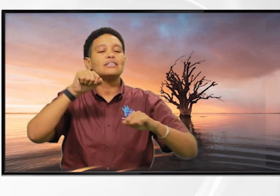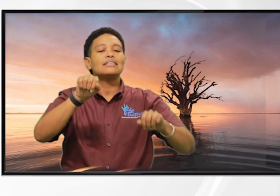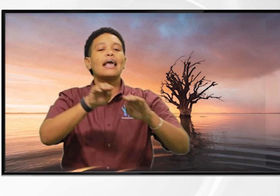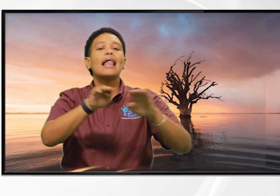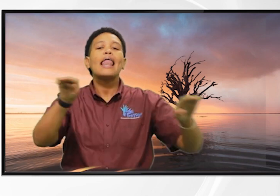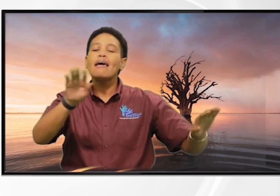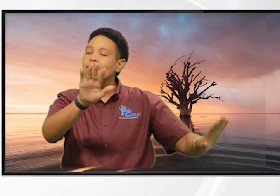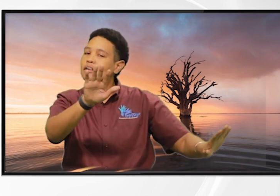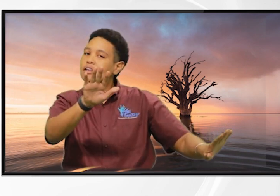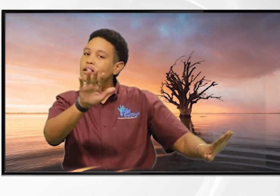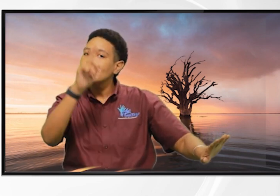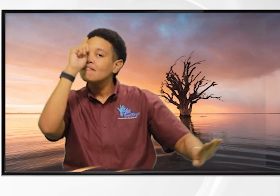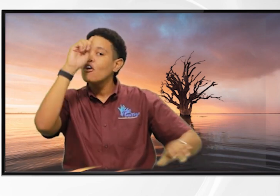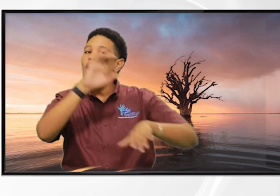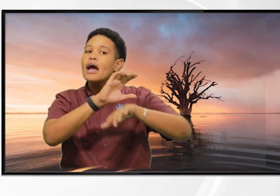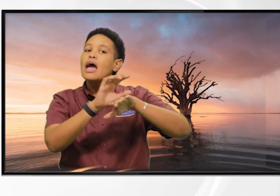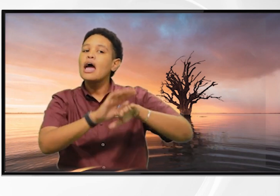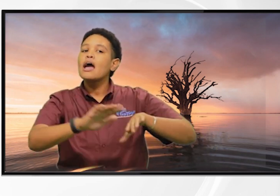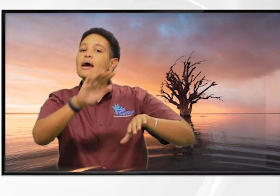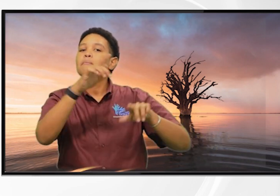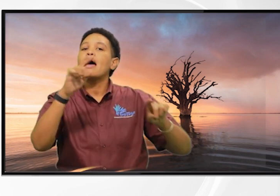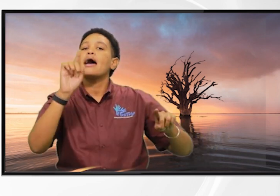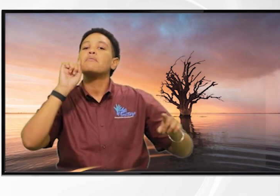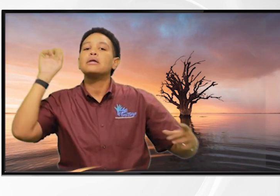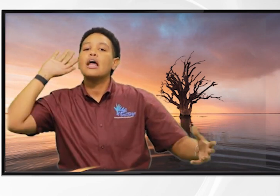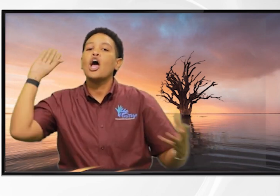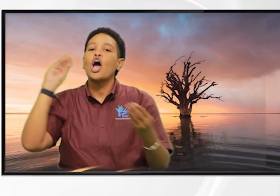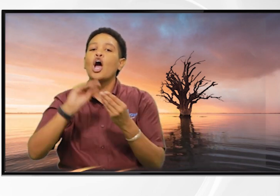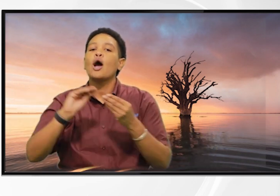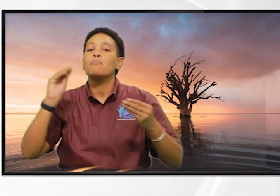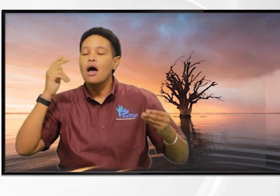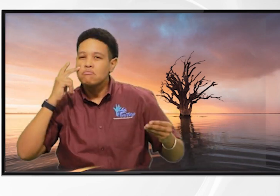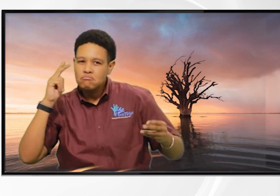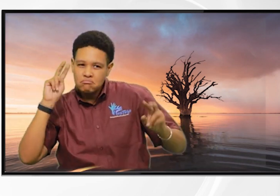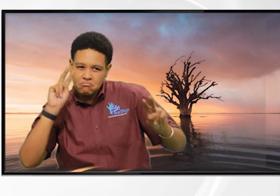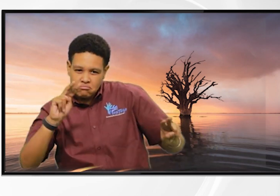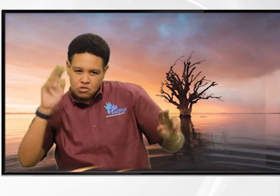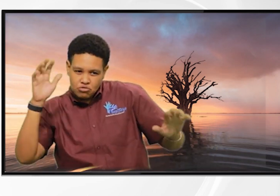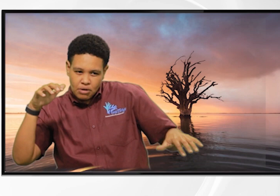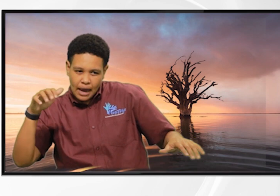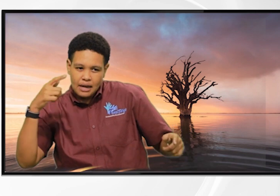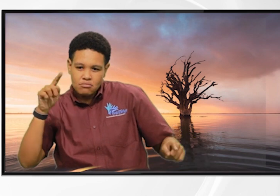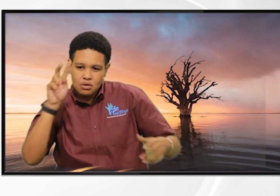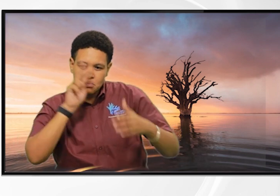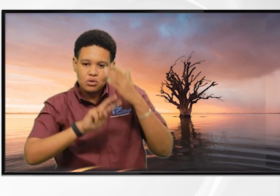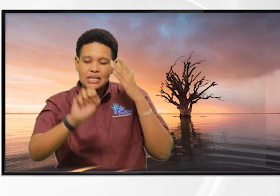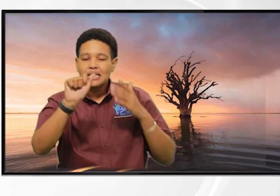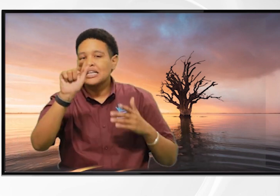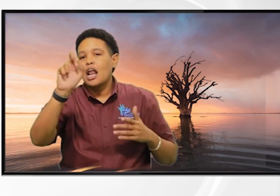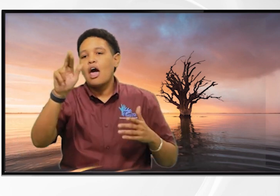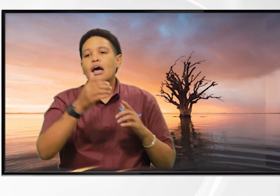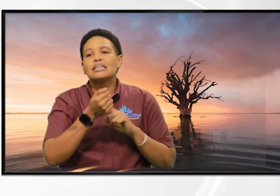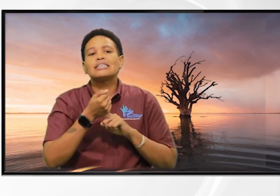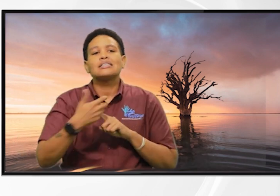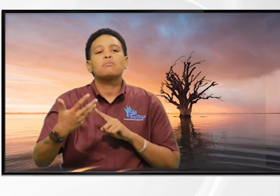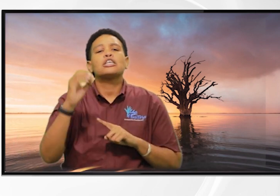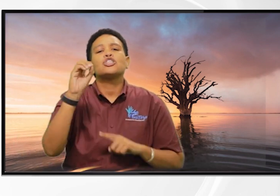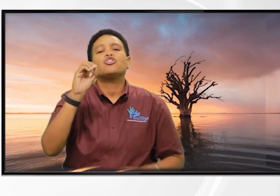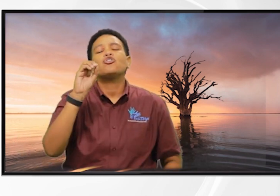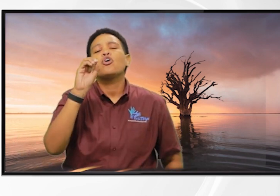level. For the Caribbean, the combined range for projected SLR spans 0.26